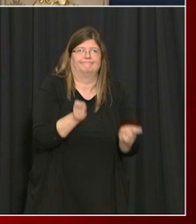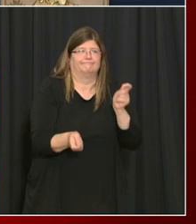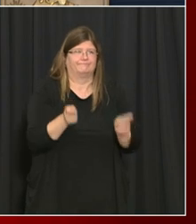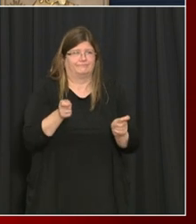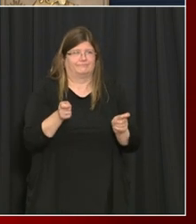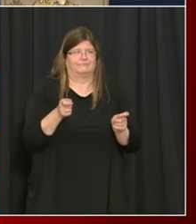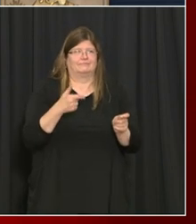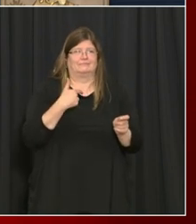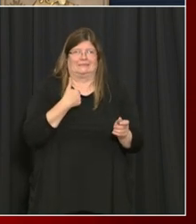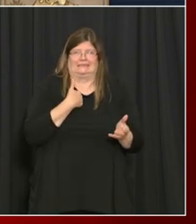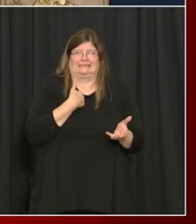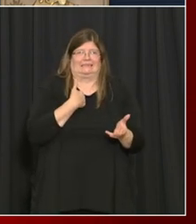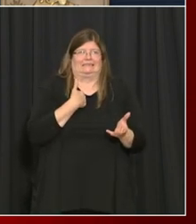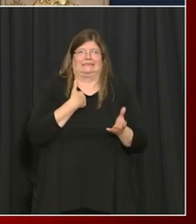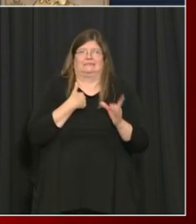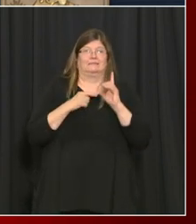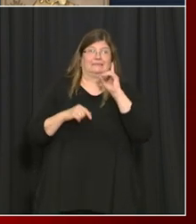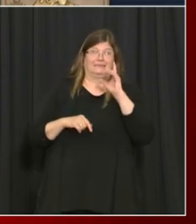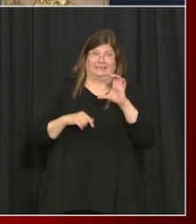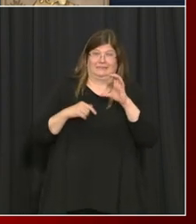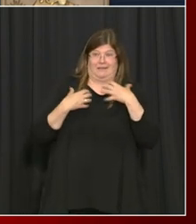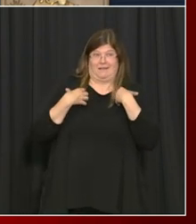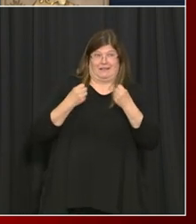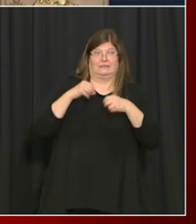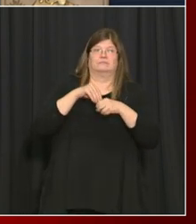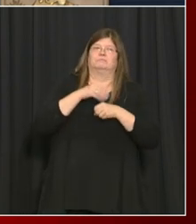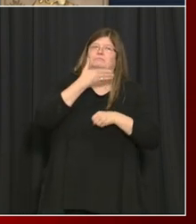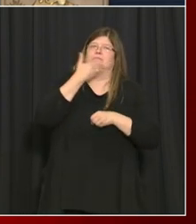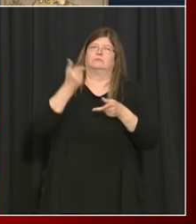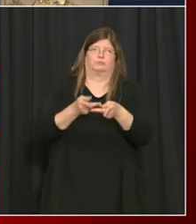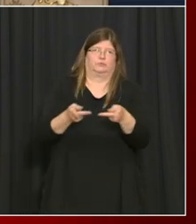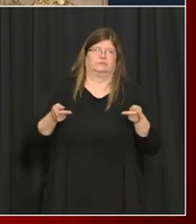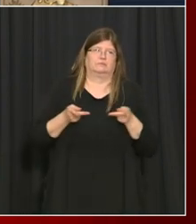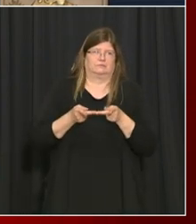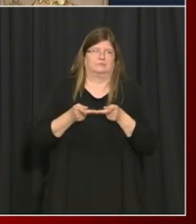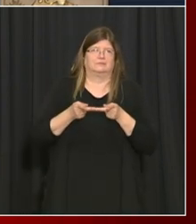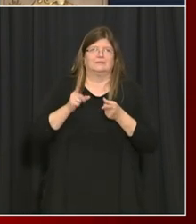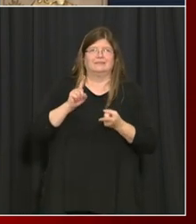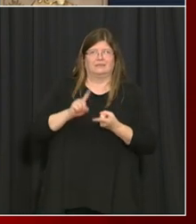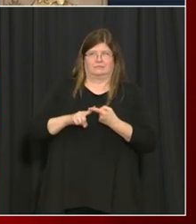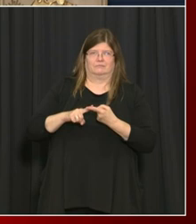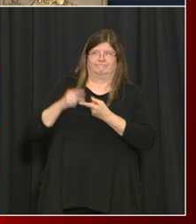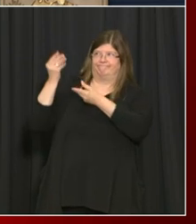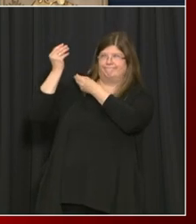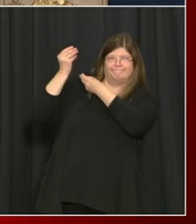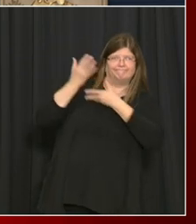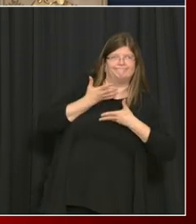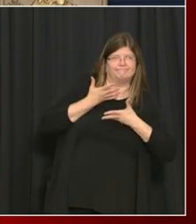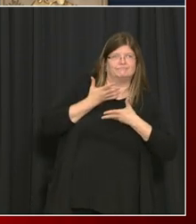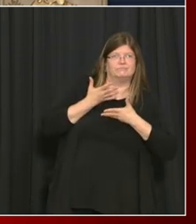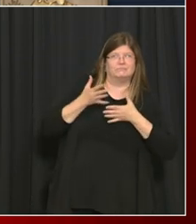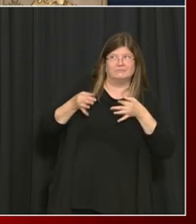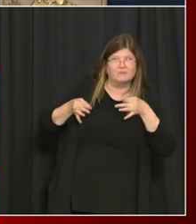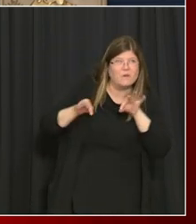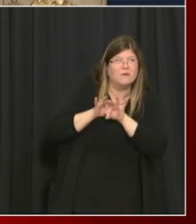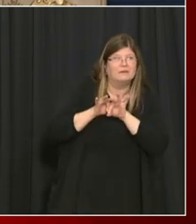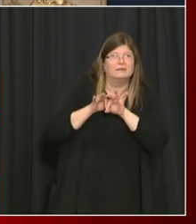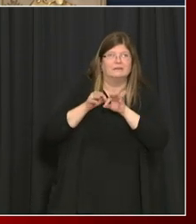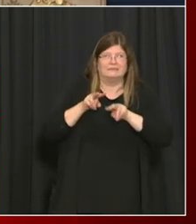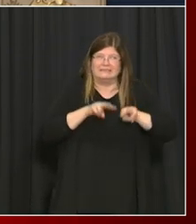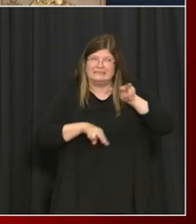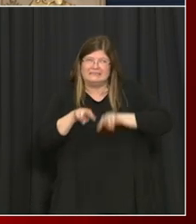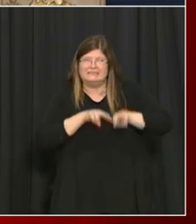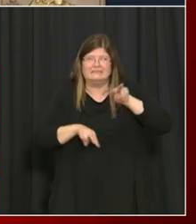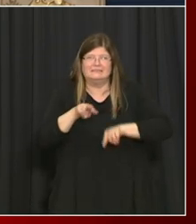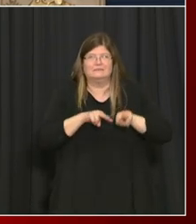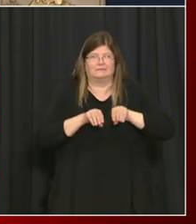believe that DC Health is in the best position to tell us what's important in monitoring the spread